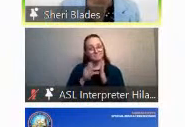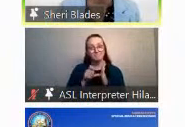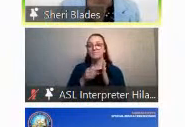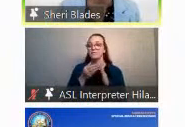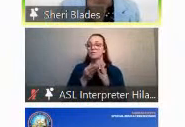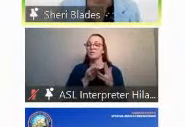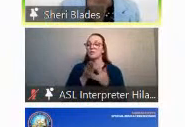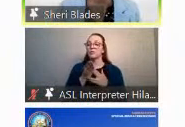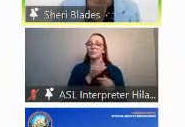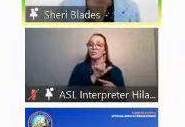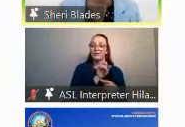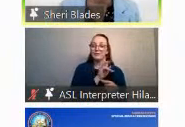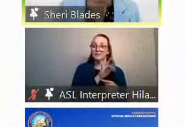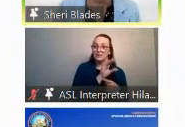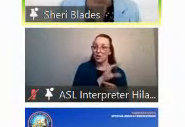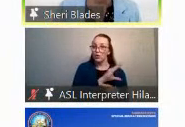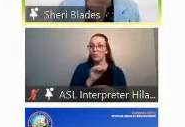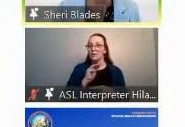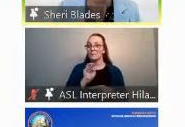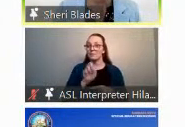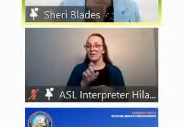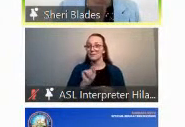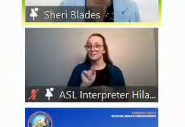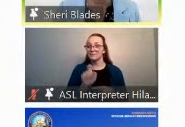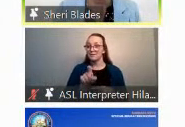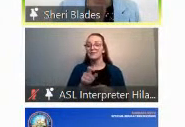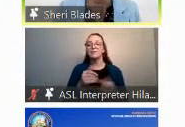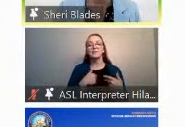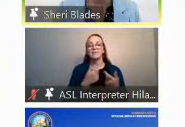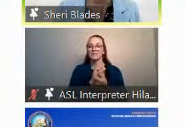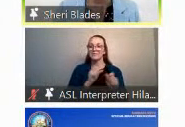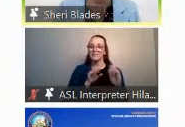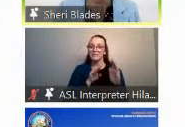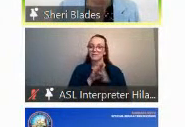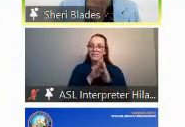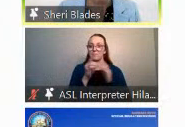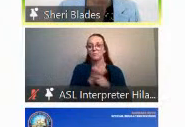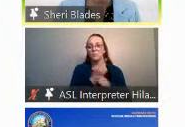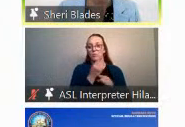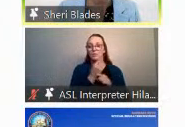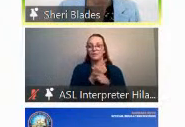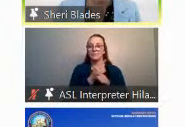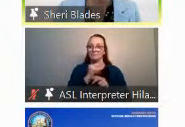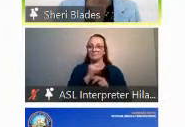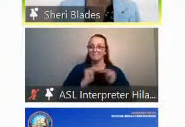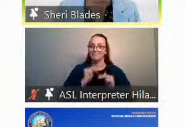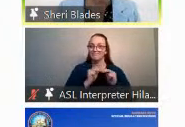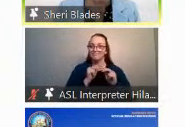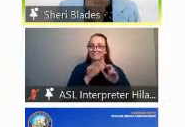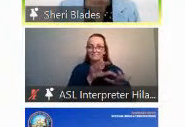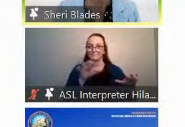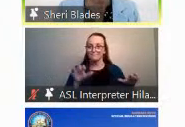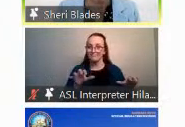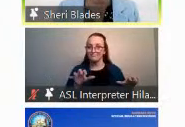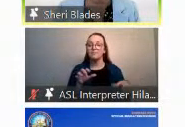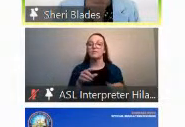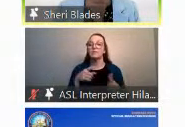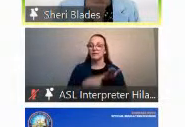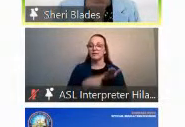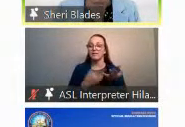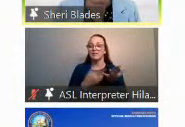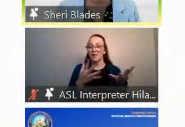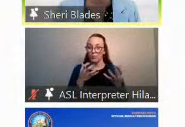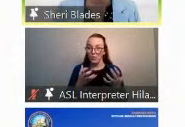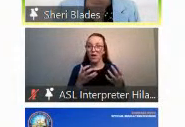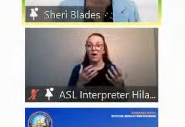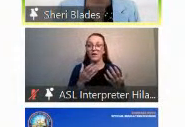and Mixtec communities was having safe and developmentally appropriate facilities. They talked about wanting facilities